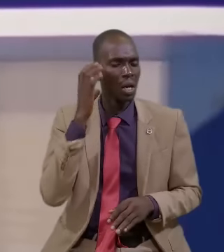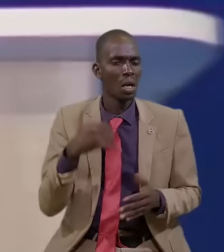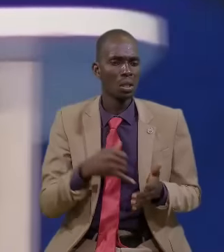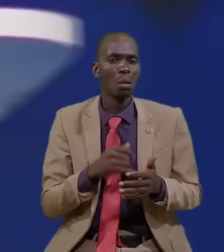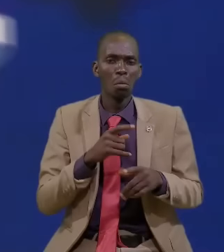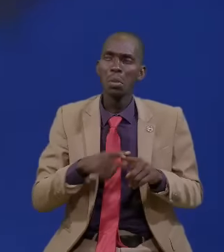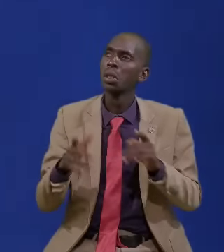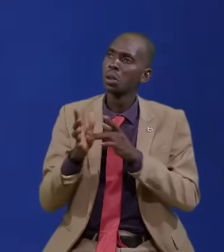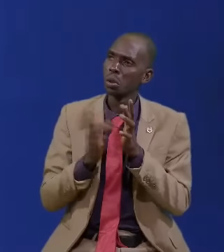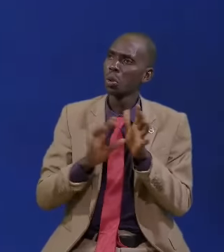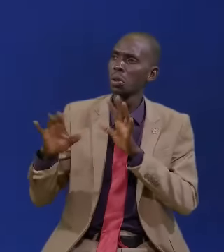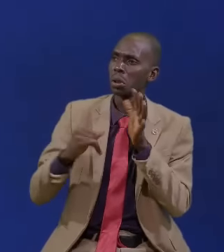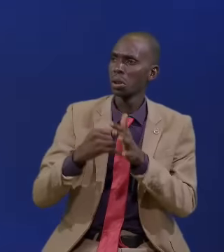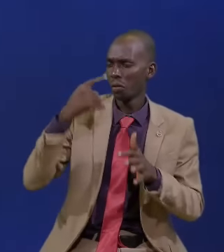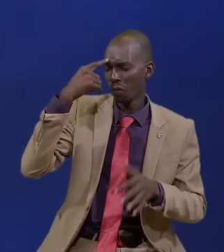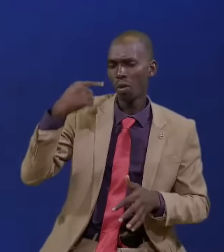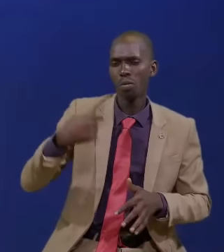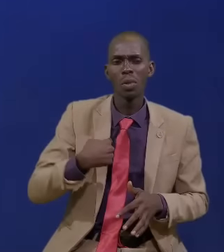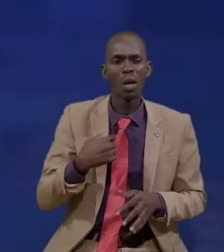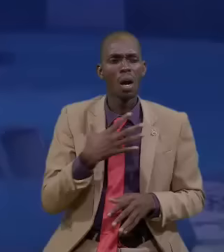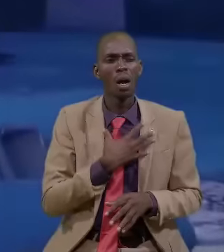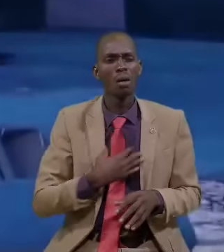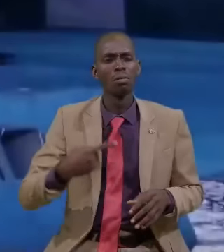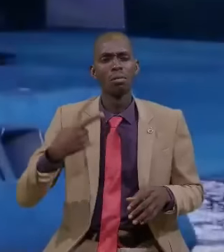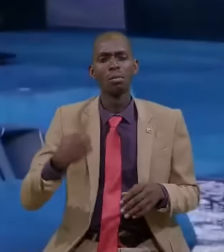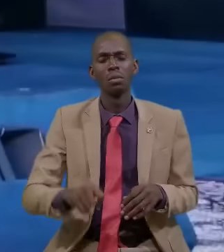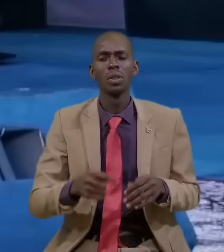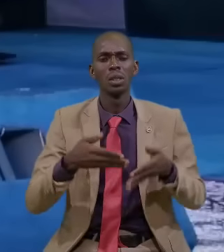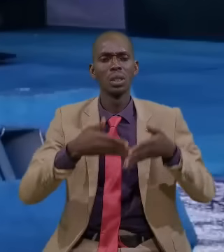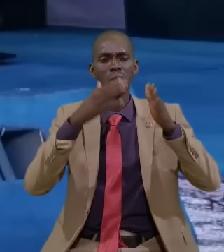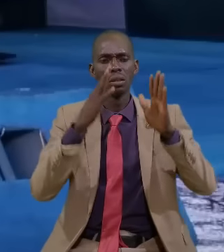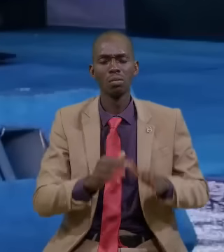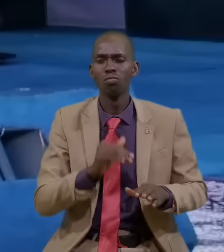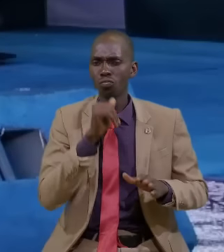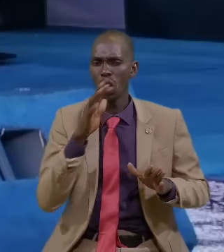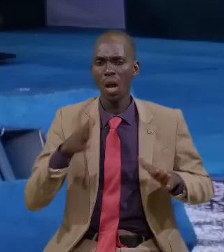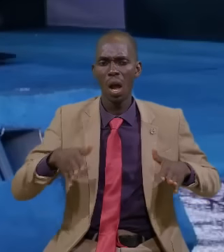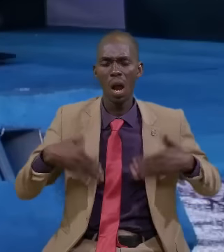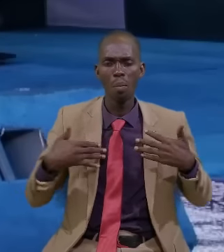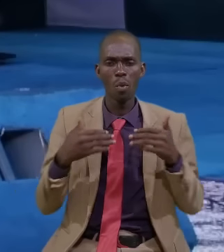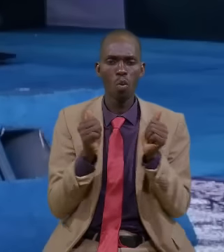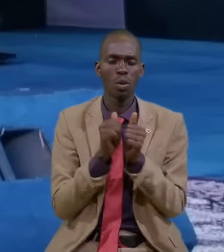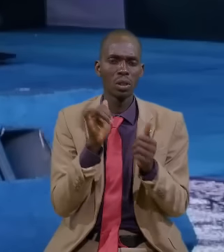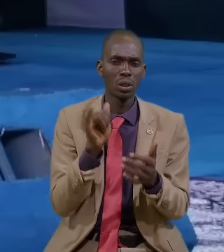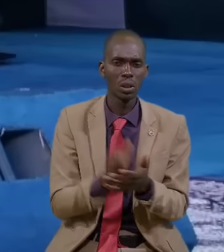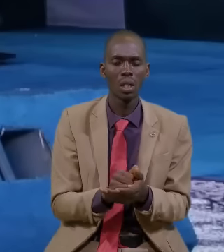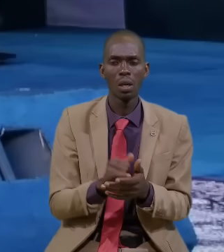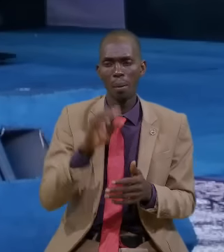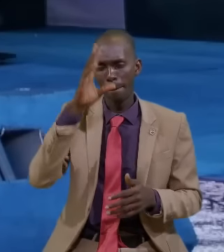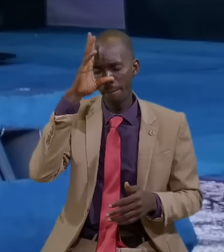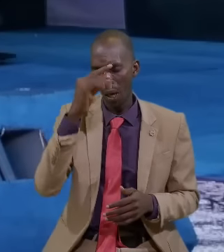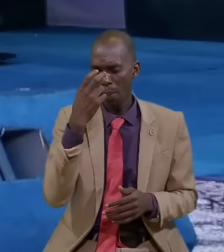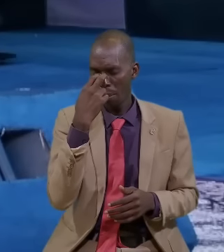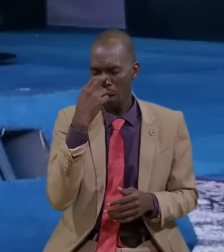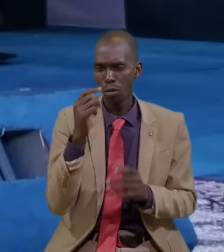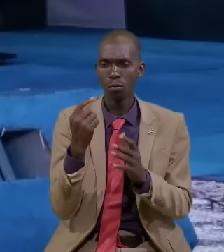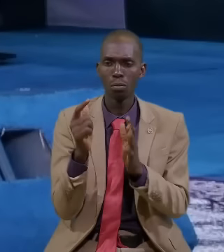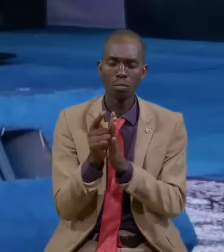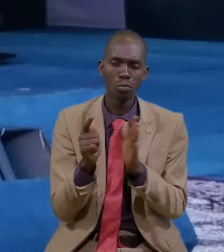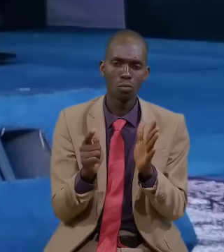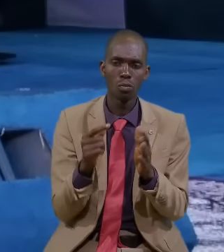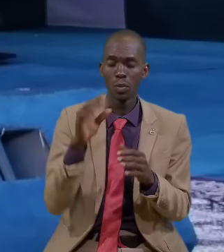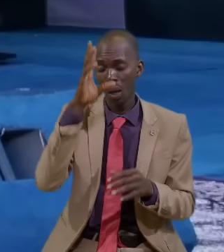like that. They wanted to hold on to their false doctrine and their false tradition. And